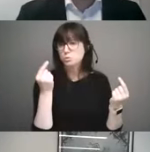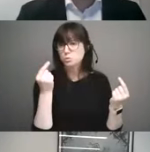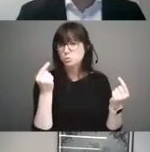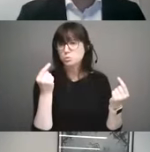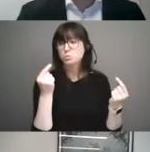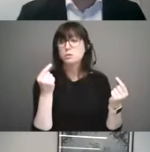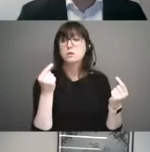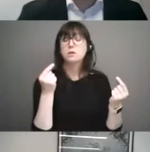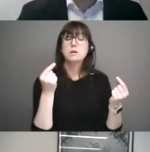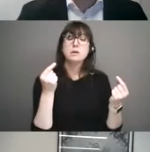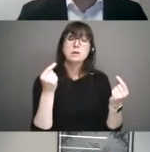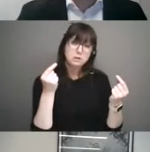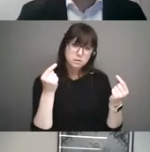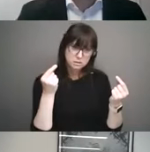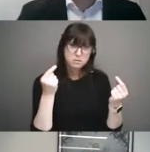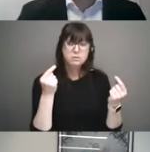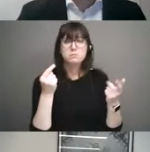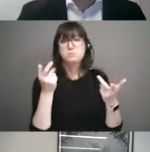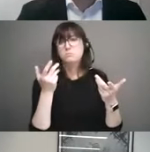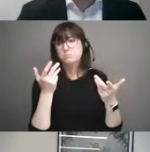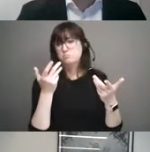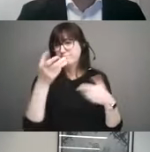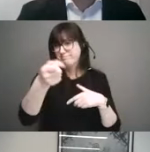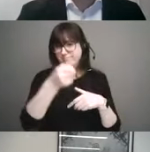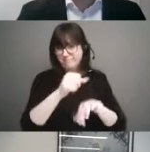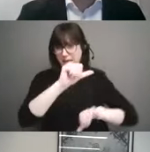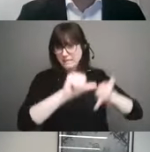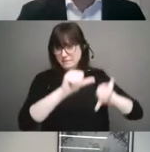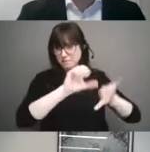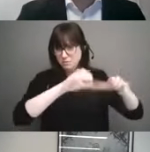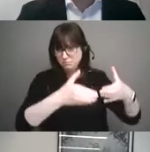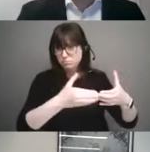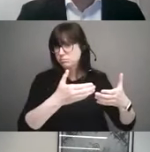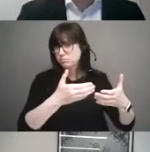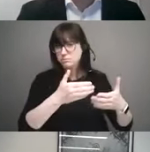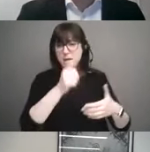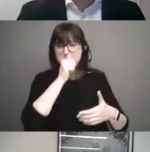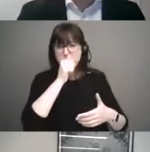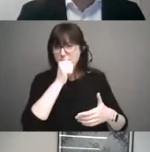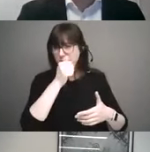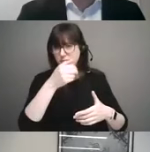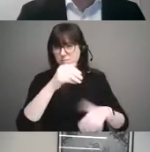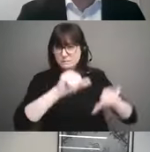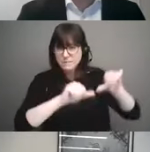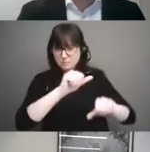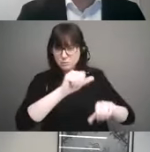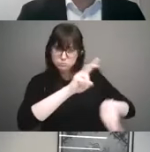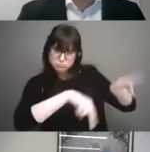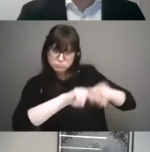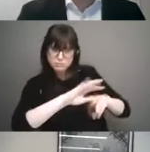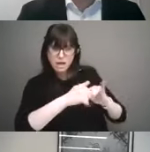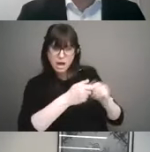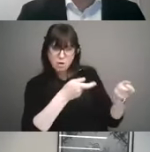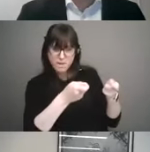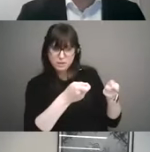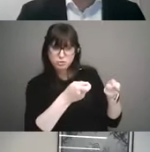some sort of an assessment through the LHIN or privately, or an assessment of capacity to manage property. And if